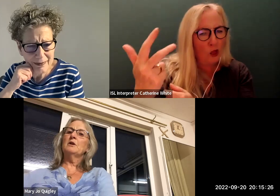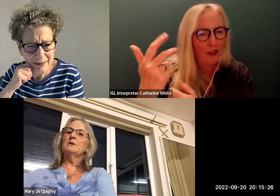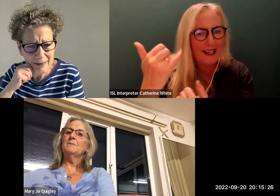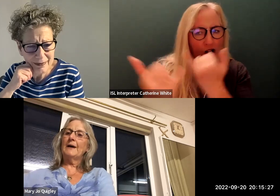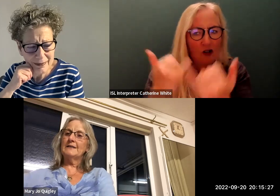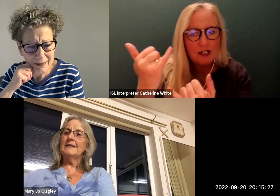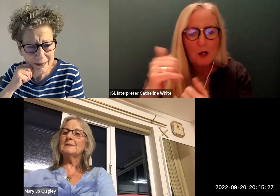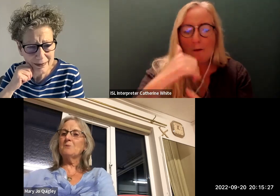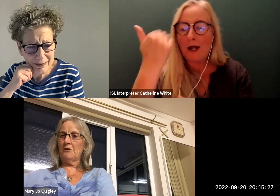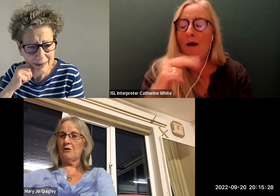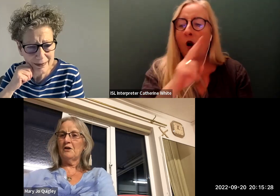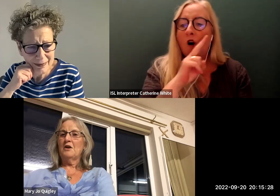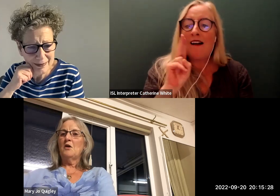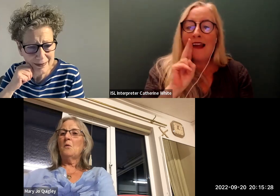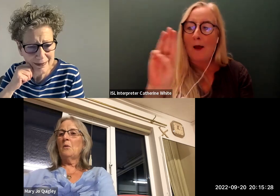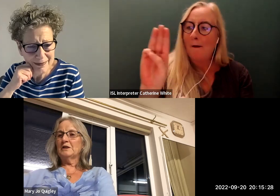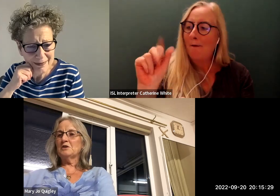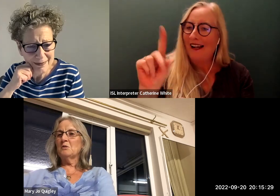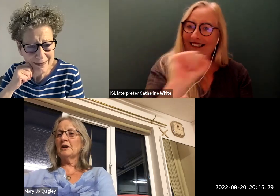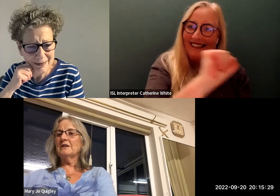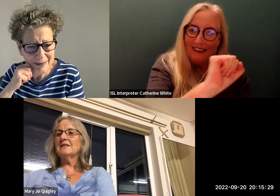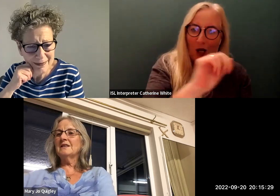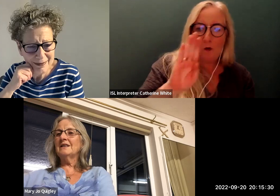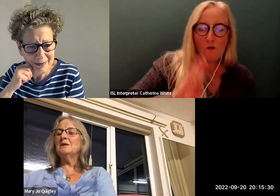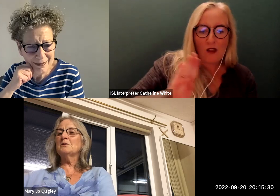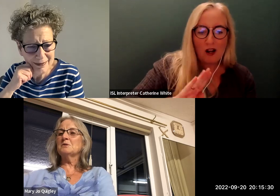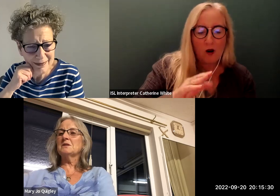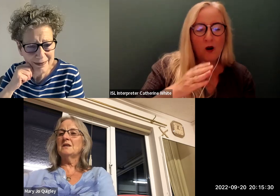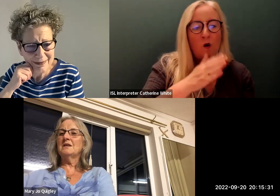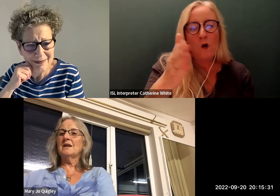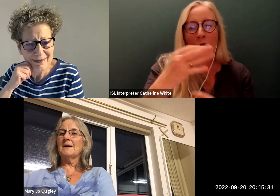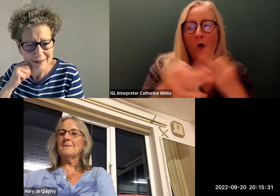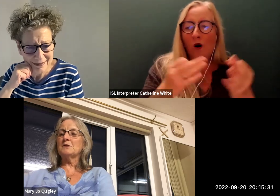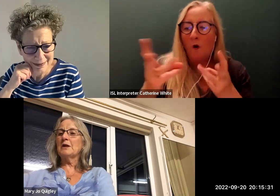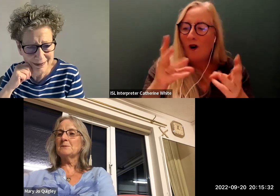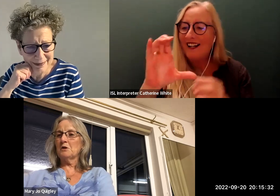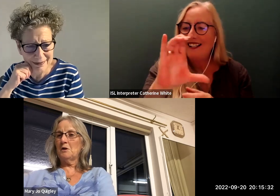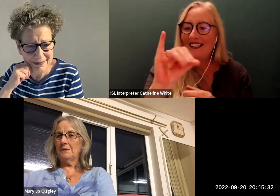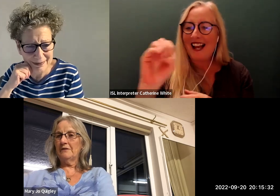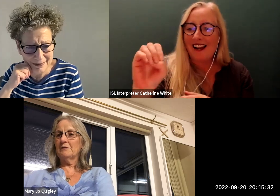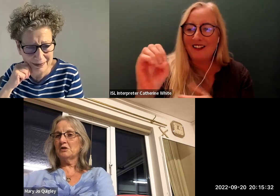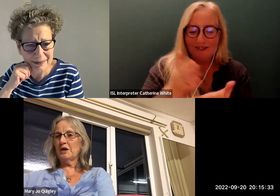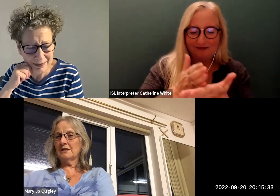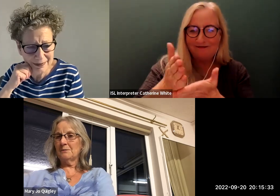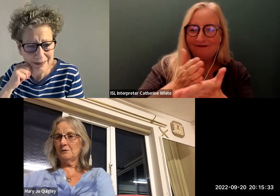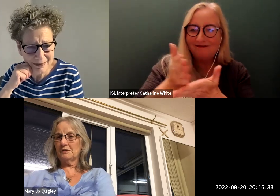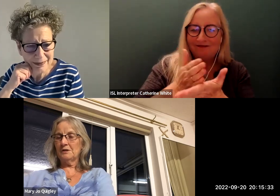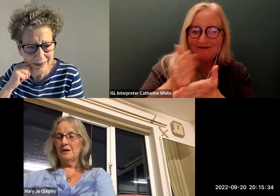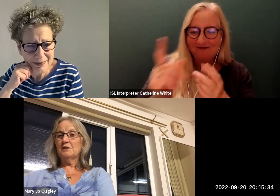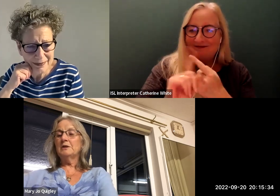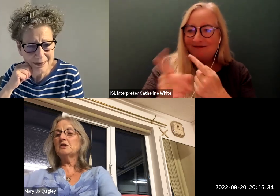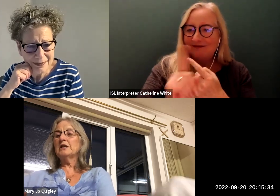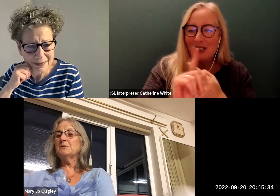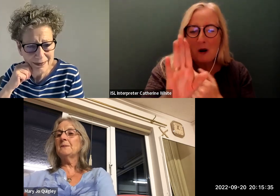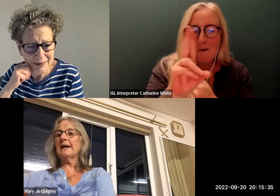my uncle Paddy, his brother, went to work in CIE, which was the transport company for the trains and buses.